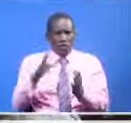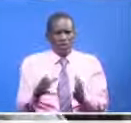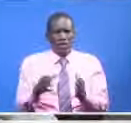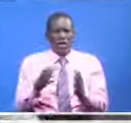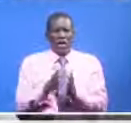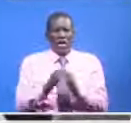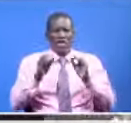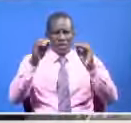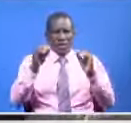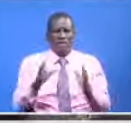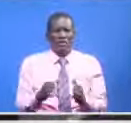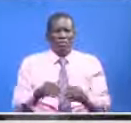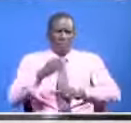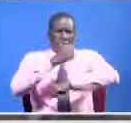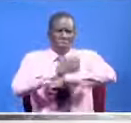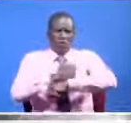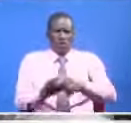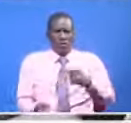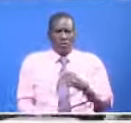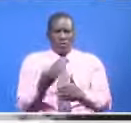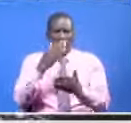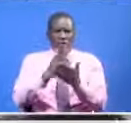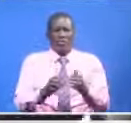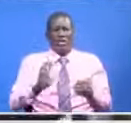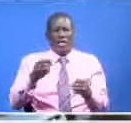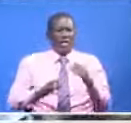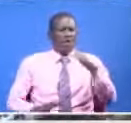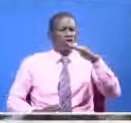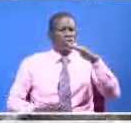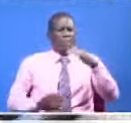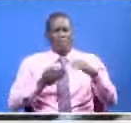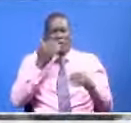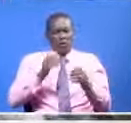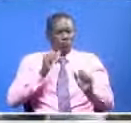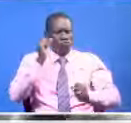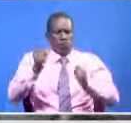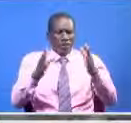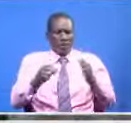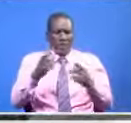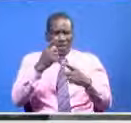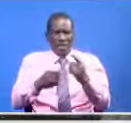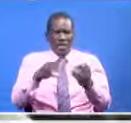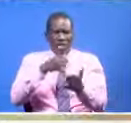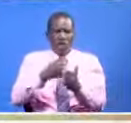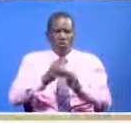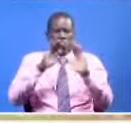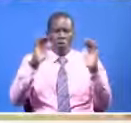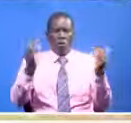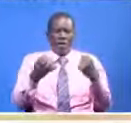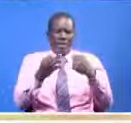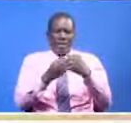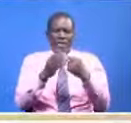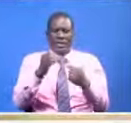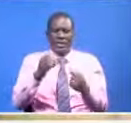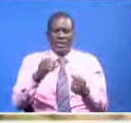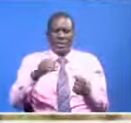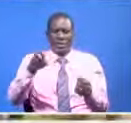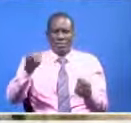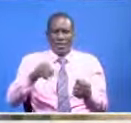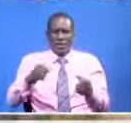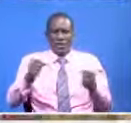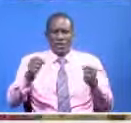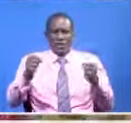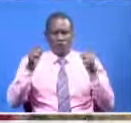teachers. The school has produced some of Kenya's top athletes over the years, including world 800 meters record holder David